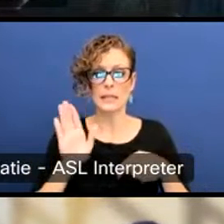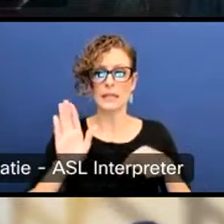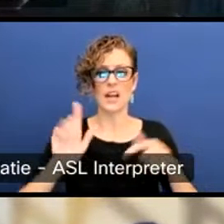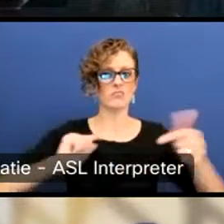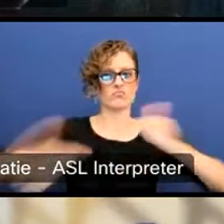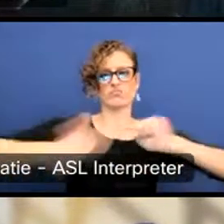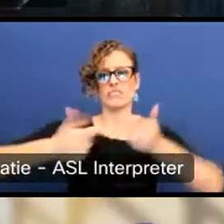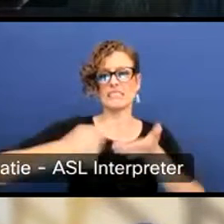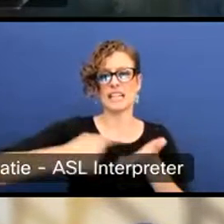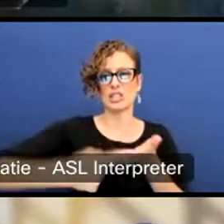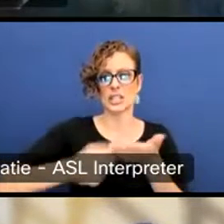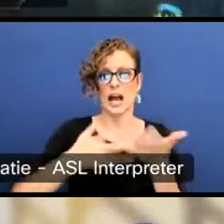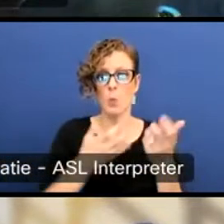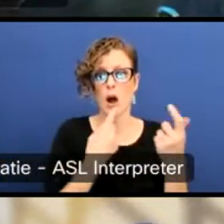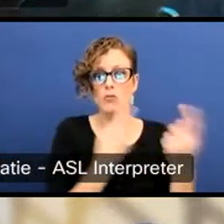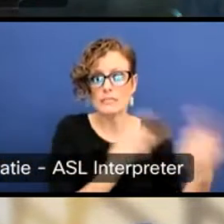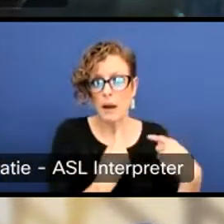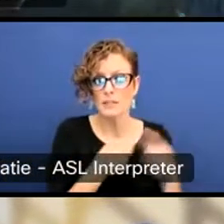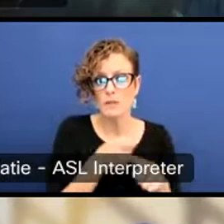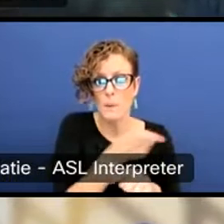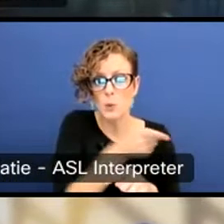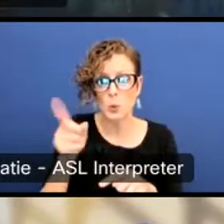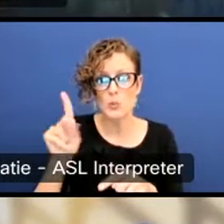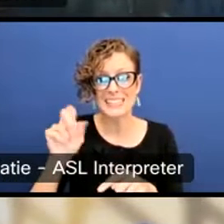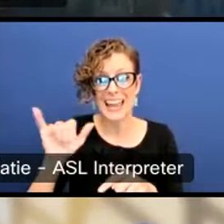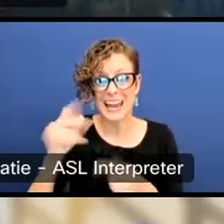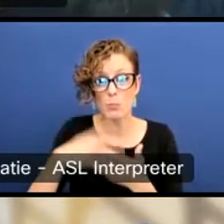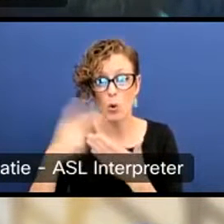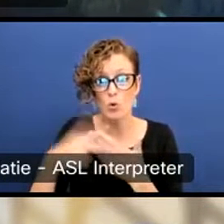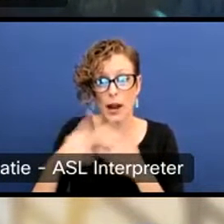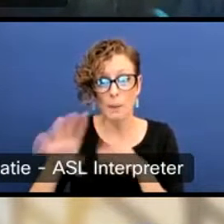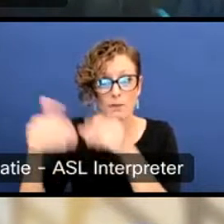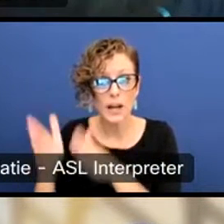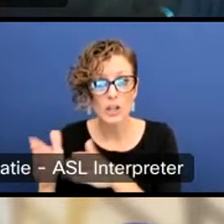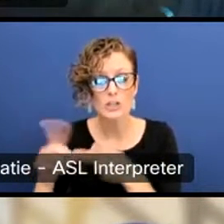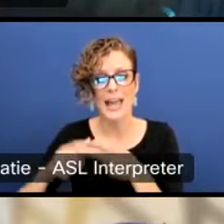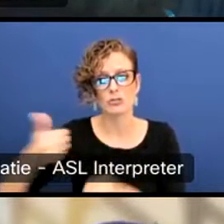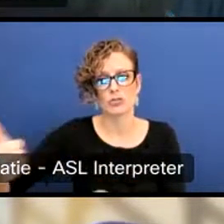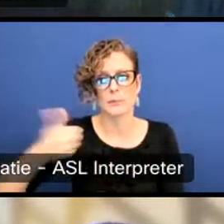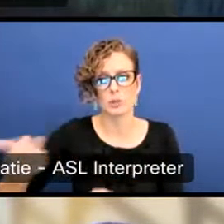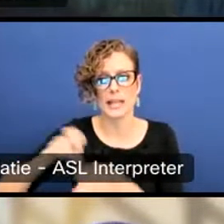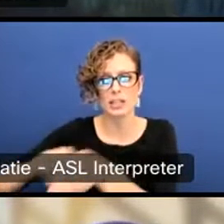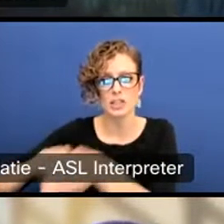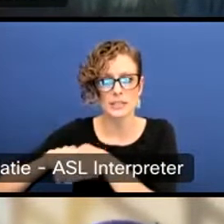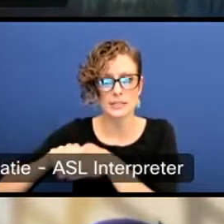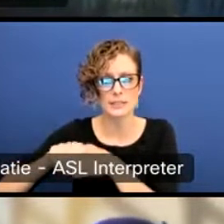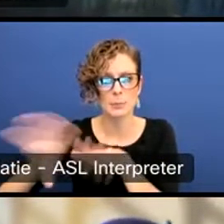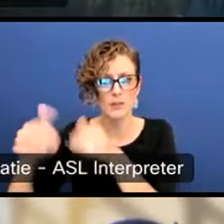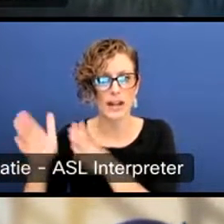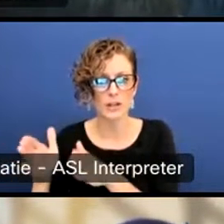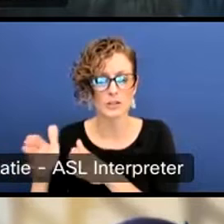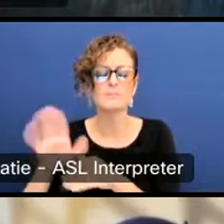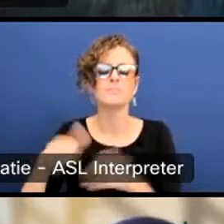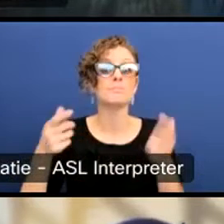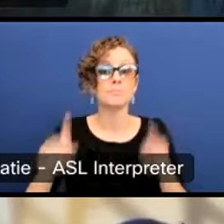and I'm hoping to elicit some responses, particularly from you day program providers and transportation providers. So I've had